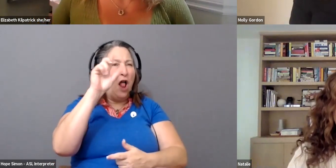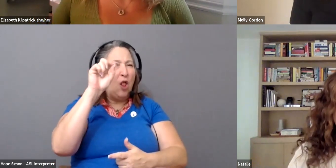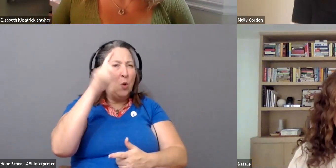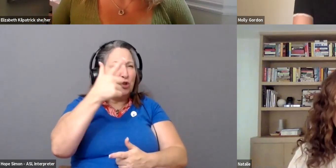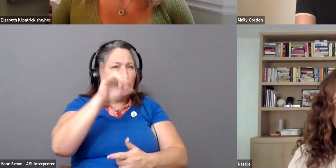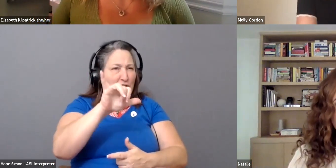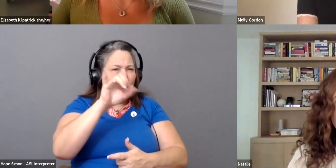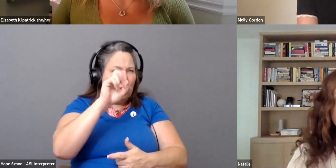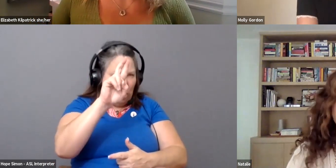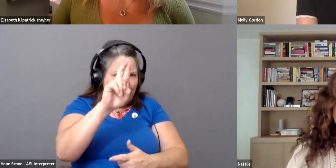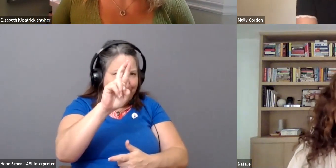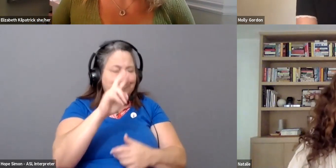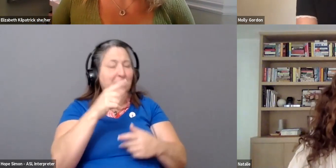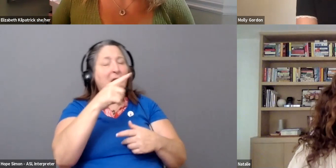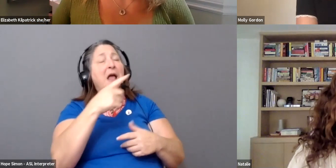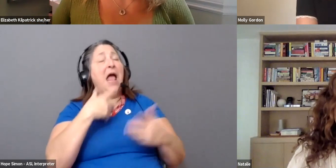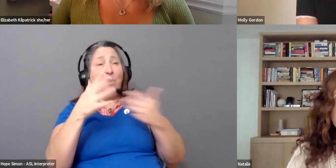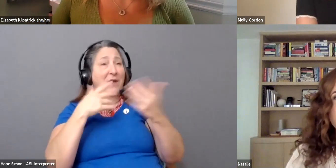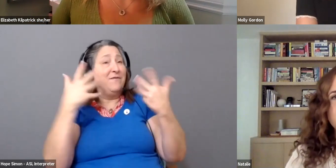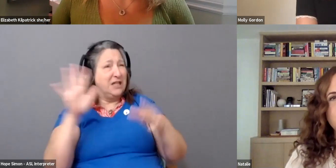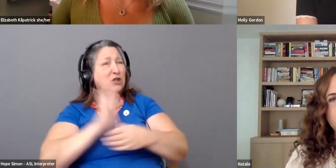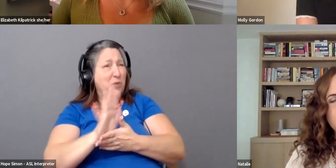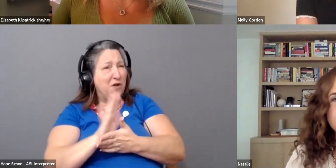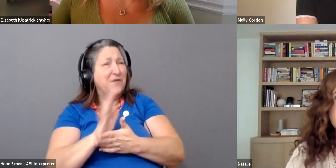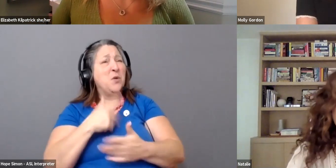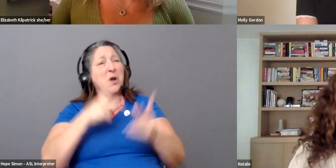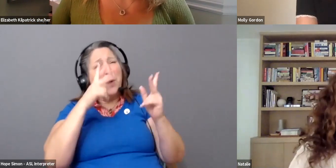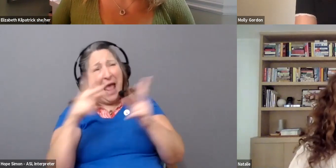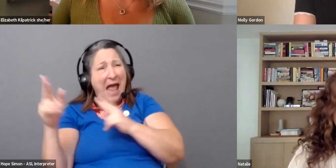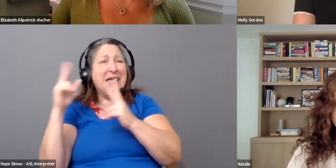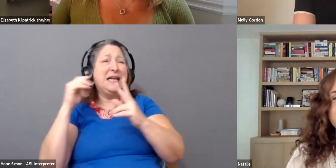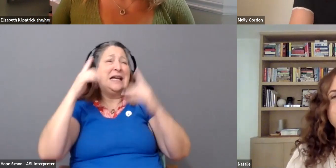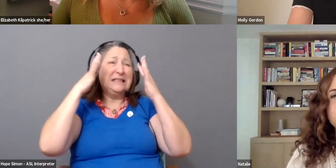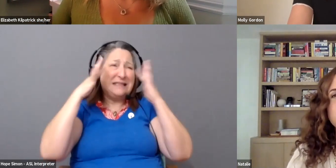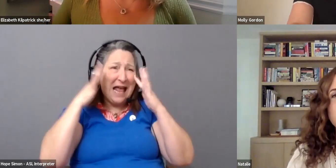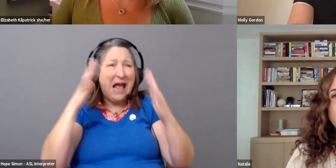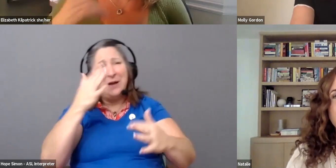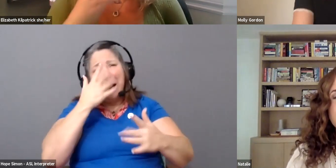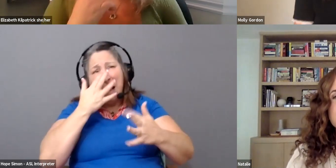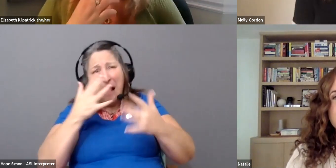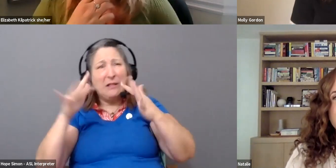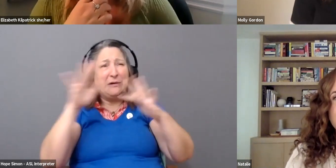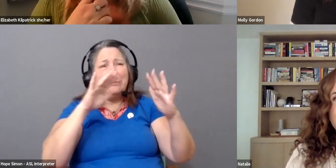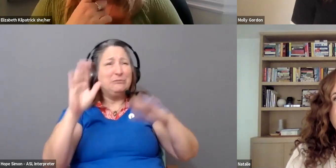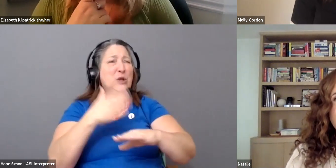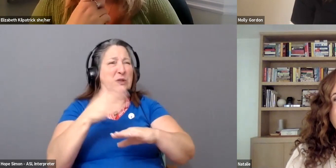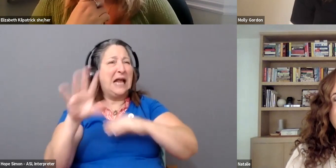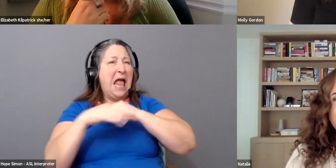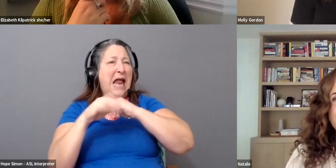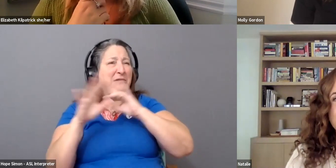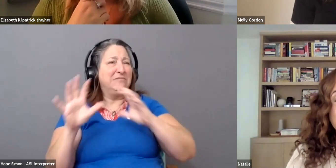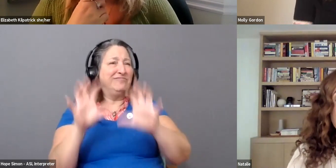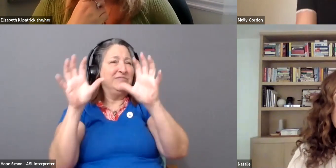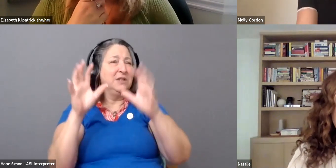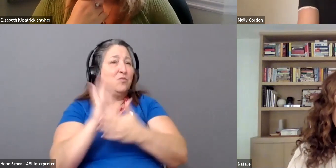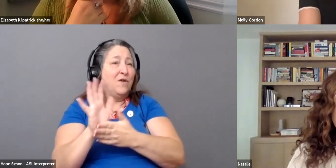done editing, but we were doing sound and color and music and all those things. And I